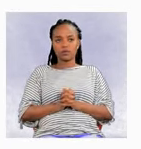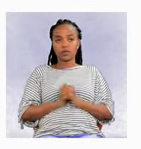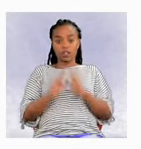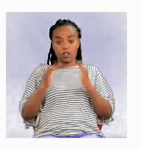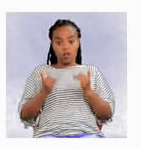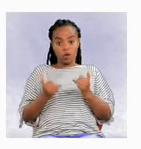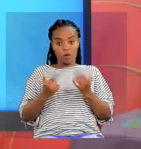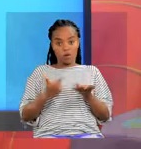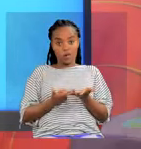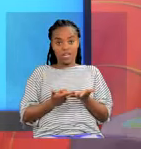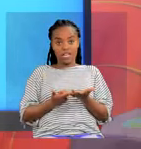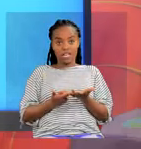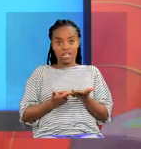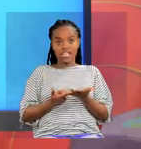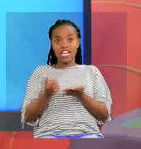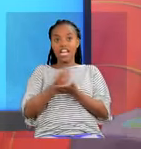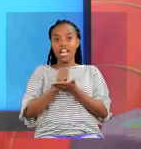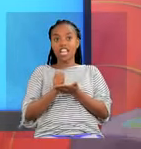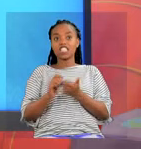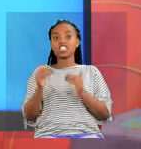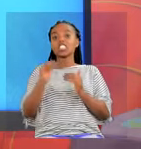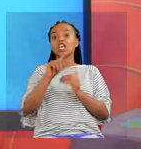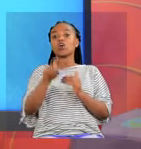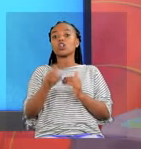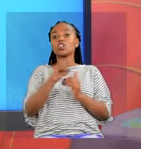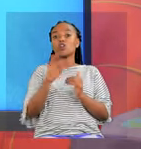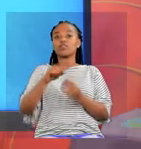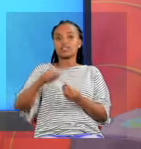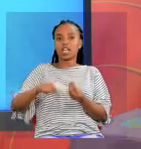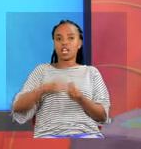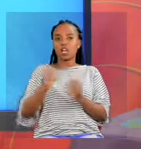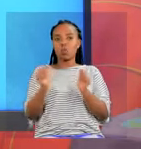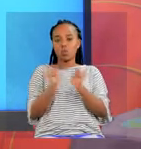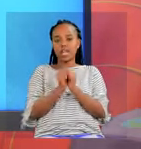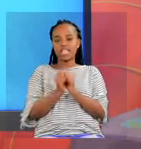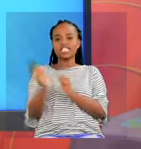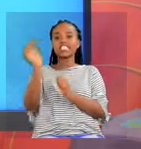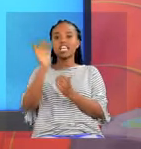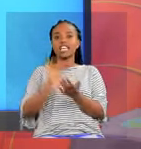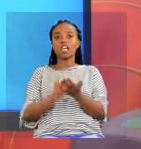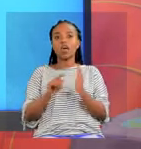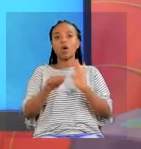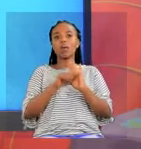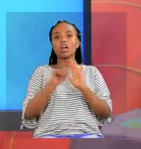Now here, write the equation of a circle with